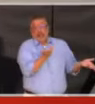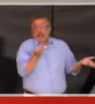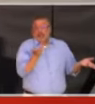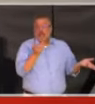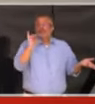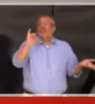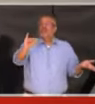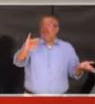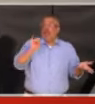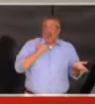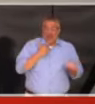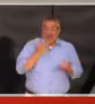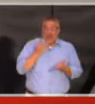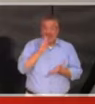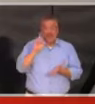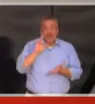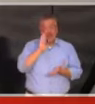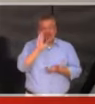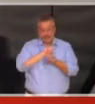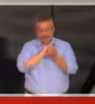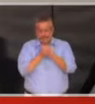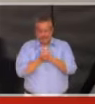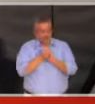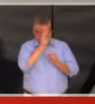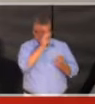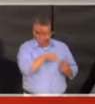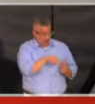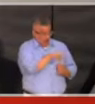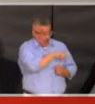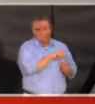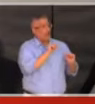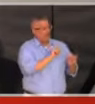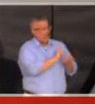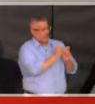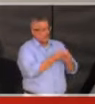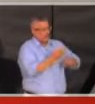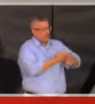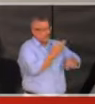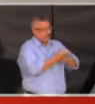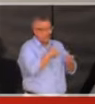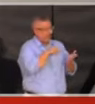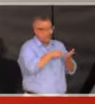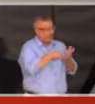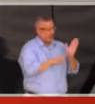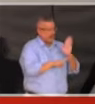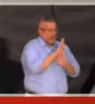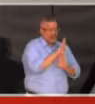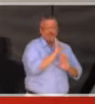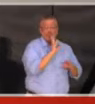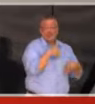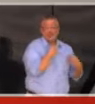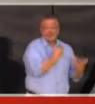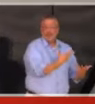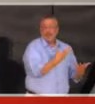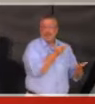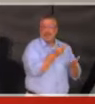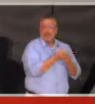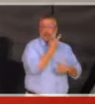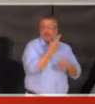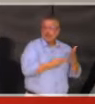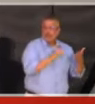will repurpose these into affordable housing development and provide relief to